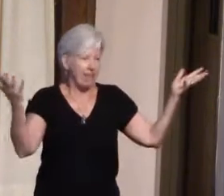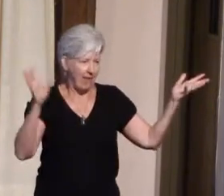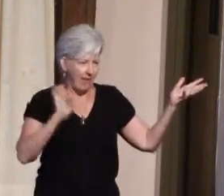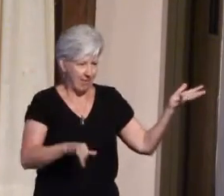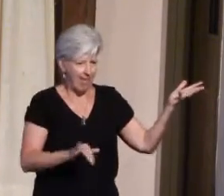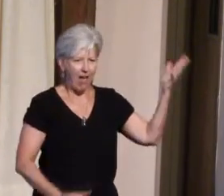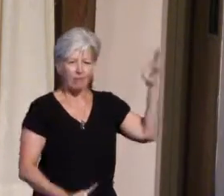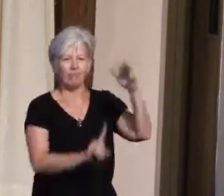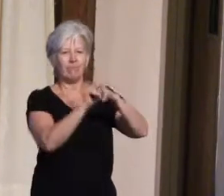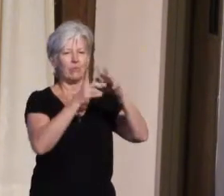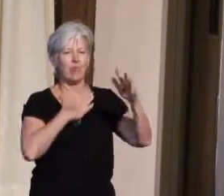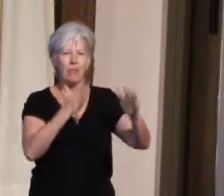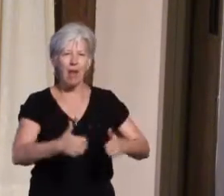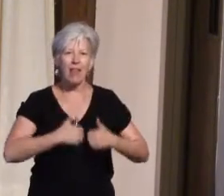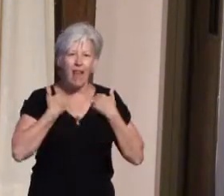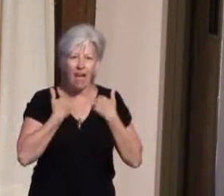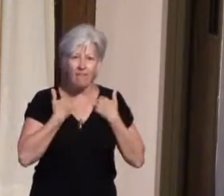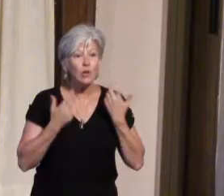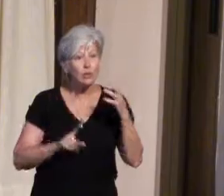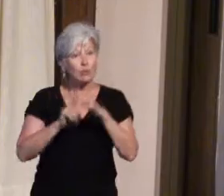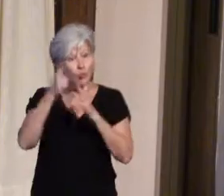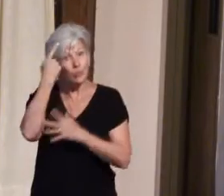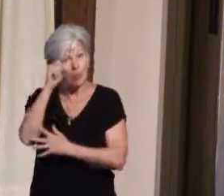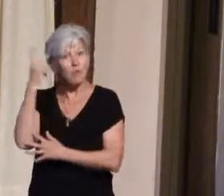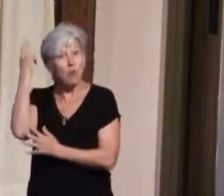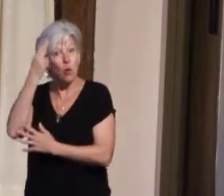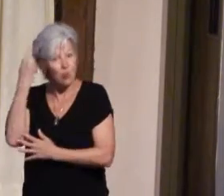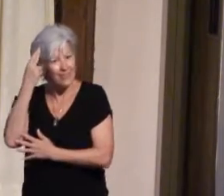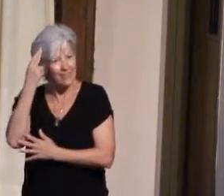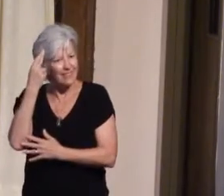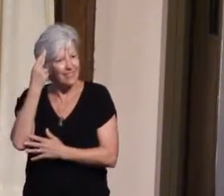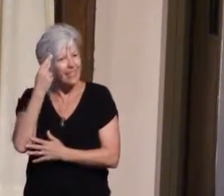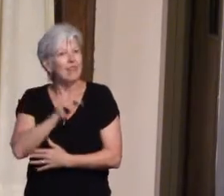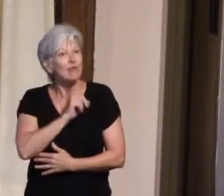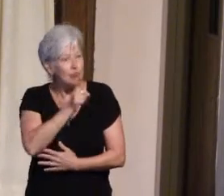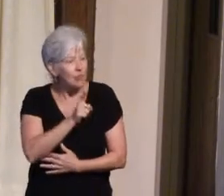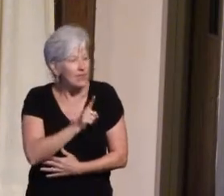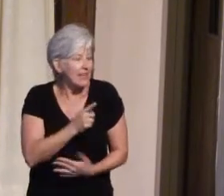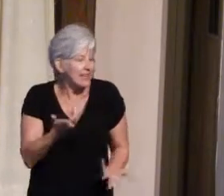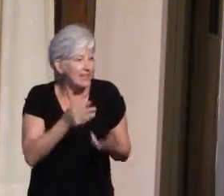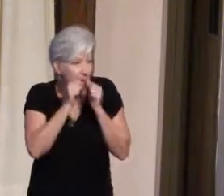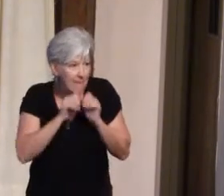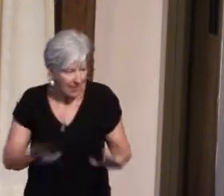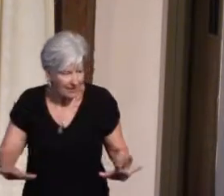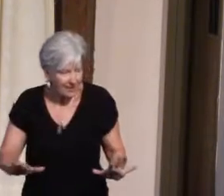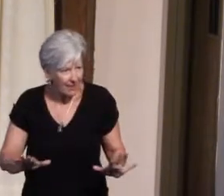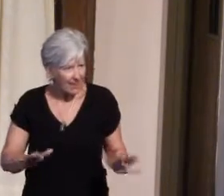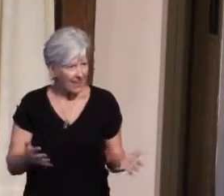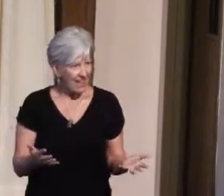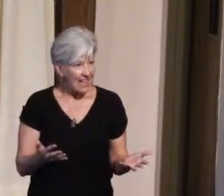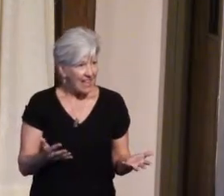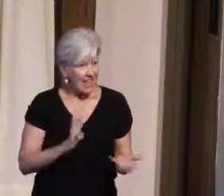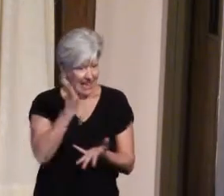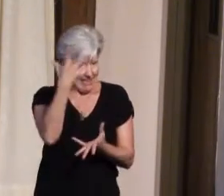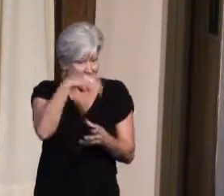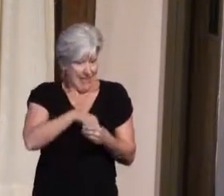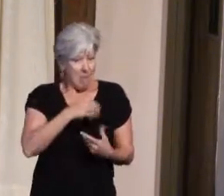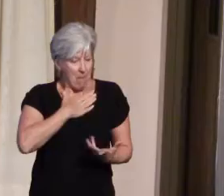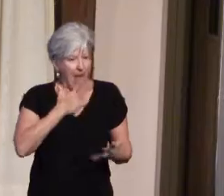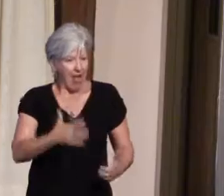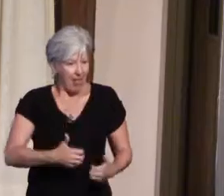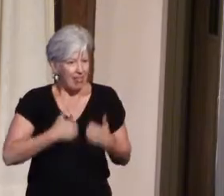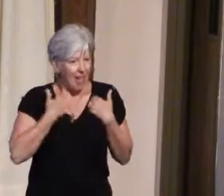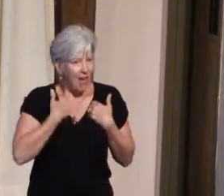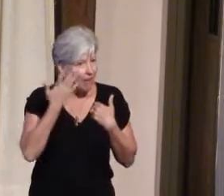I've attracted it into my life for a reason. And we often do what some of us call